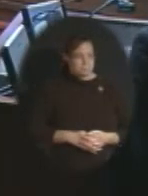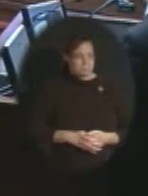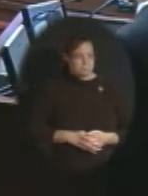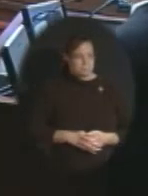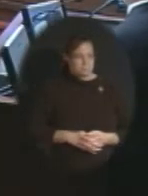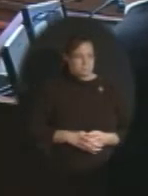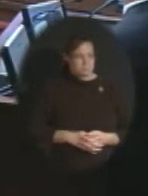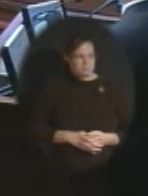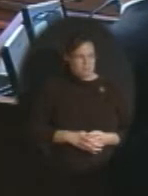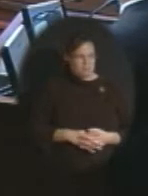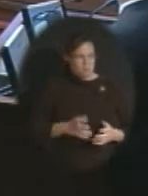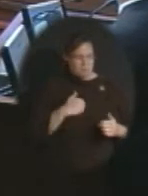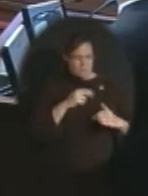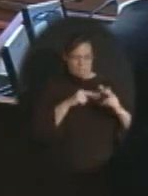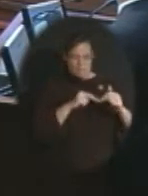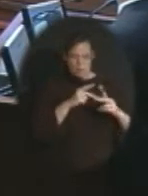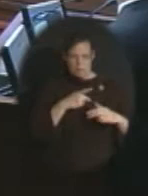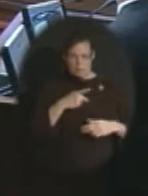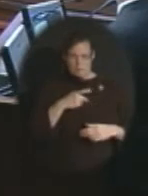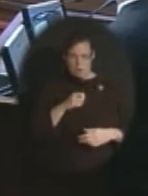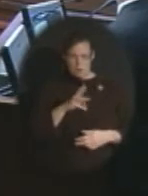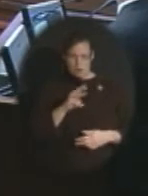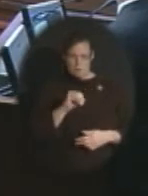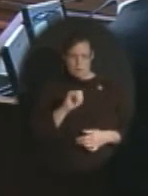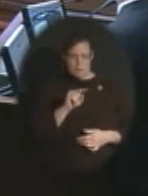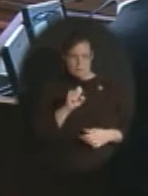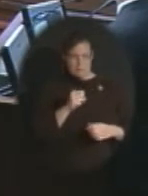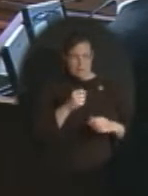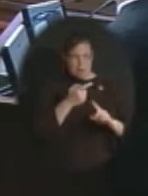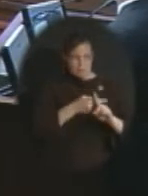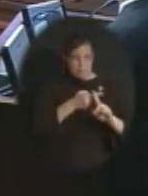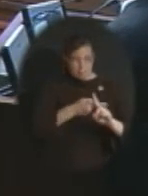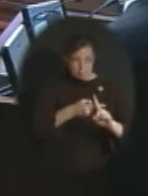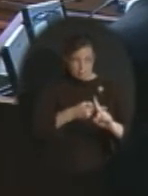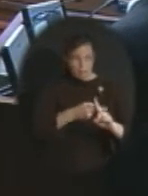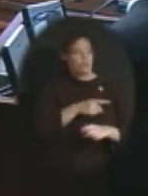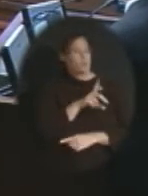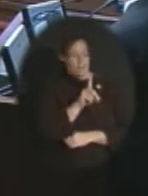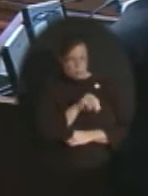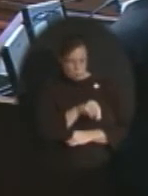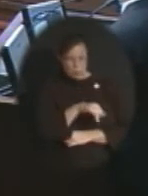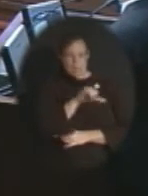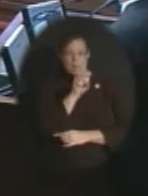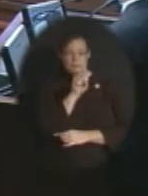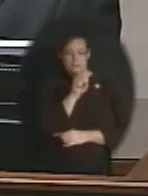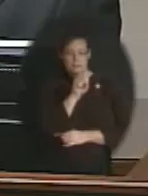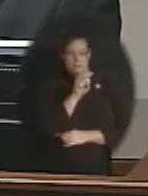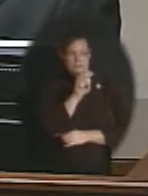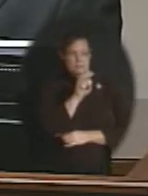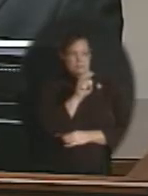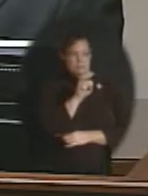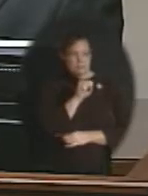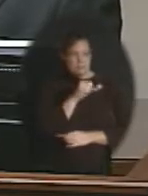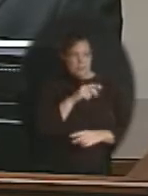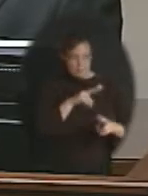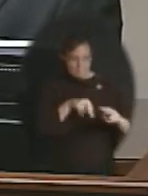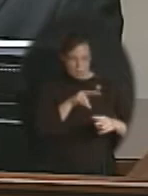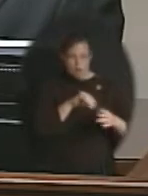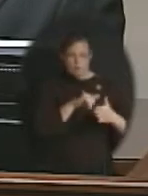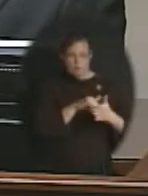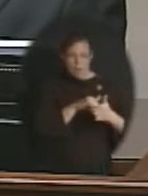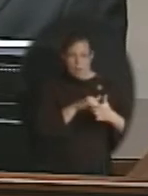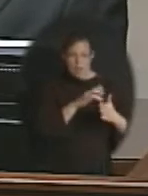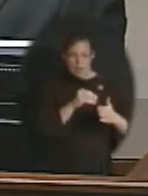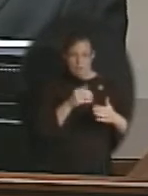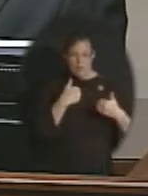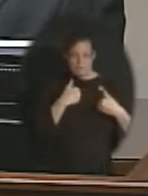Do we pull the building permits on a monthly basis? We do. Chris Growlup monitors that, and